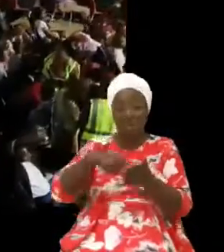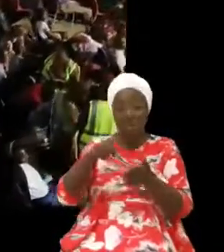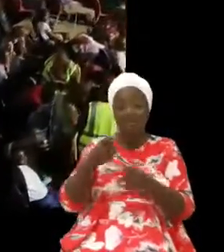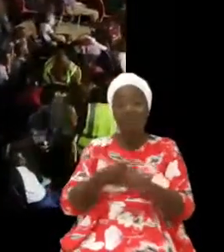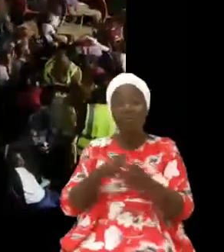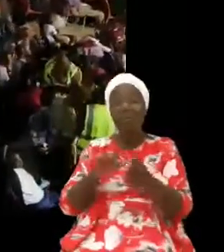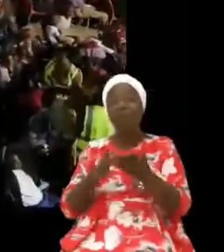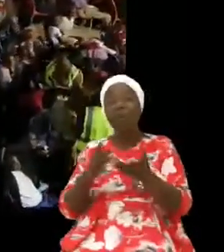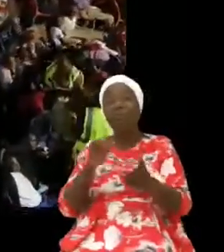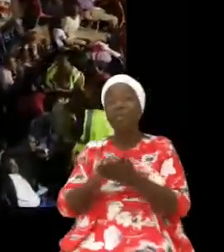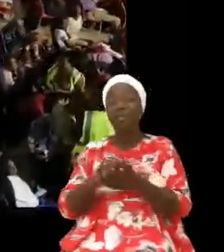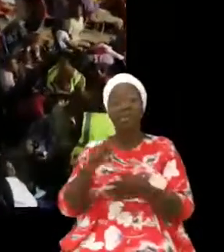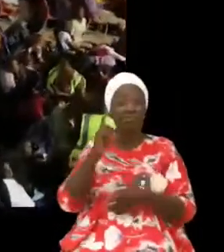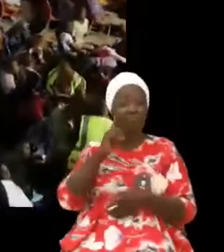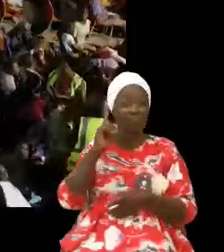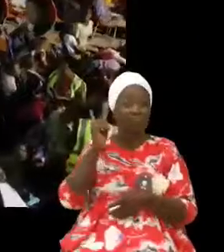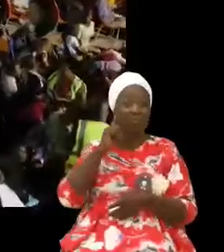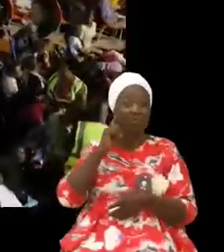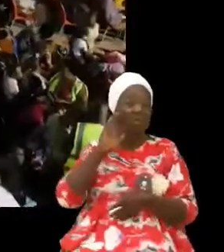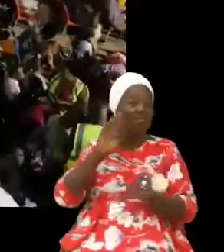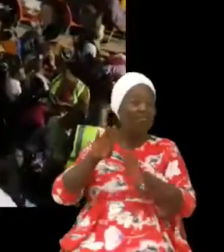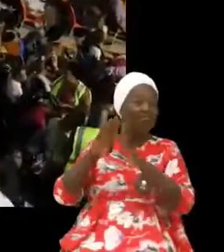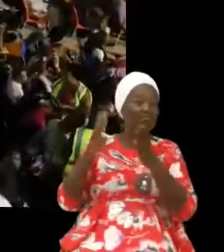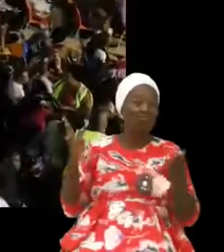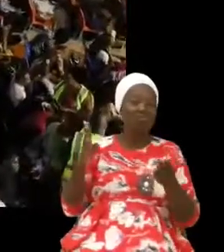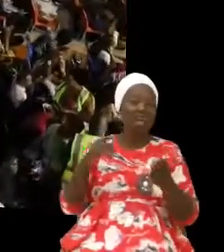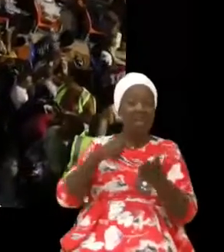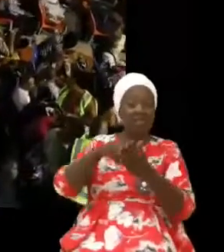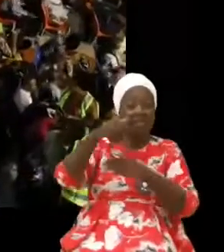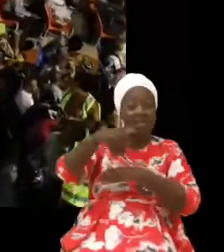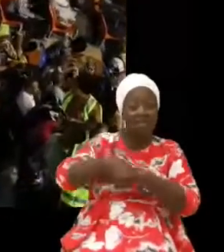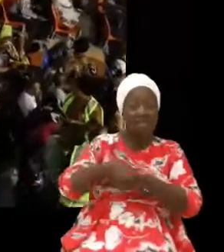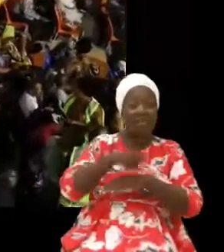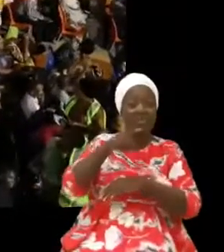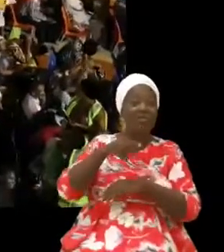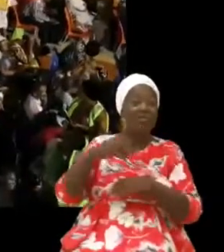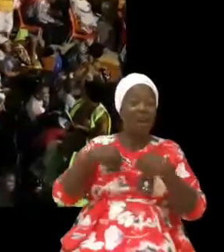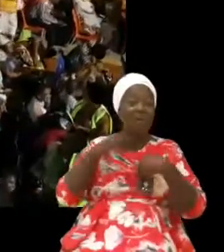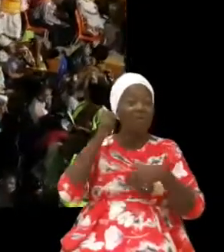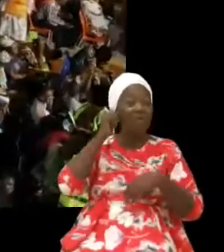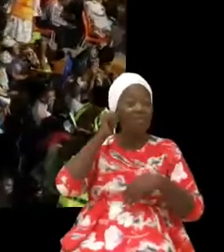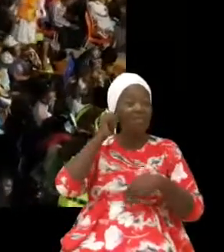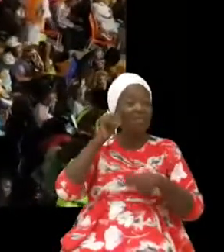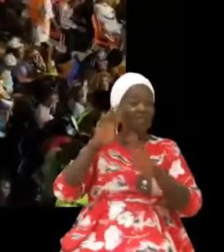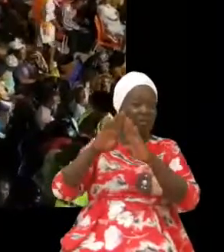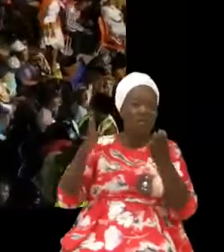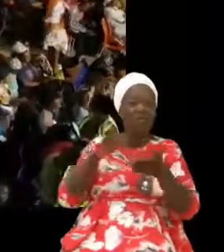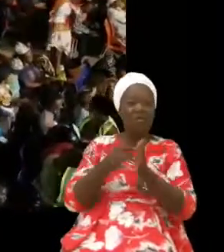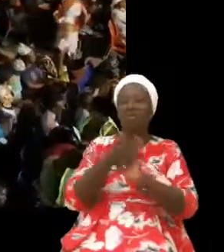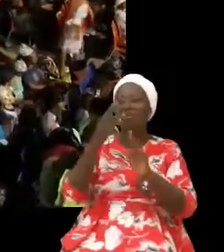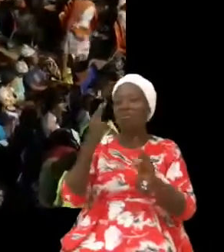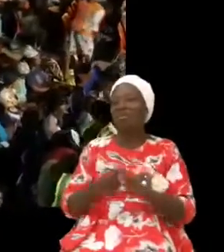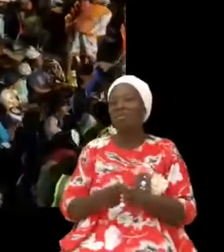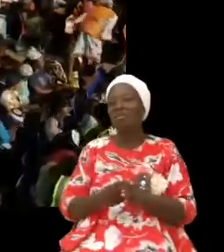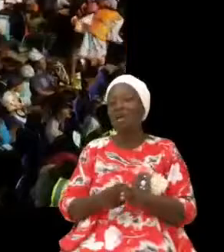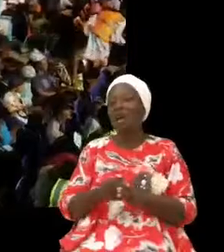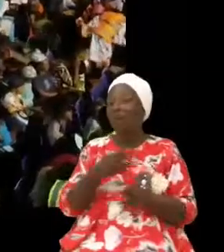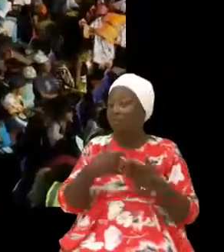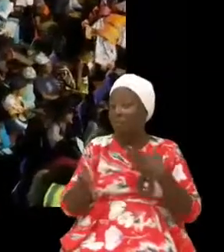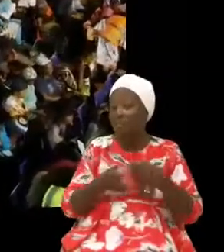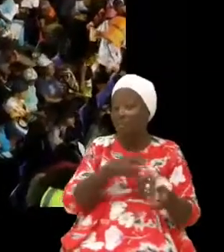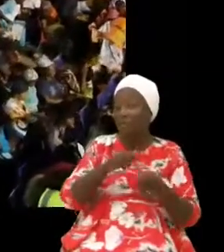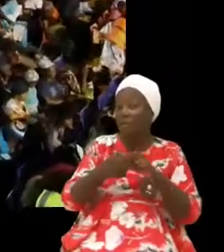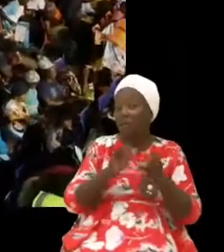You will not see them. You are free. Get ready. Just be praying now and be